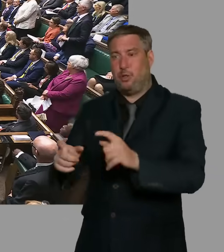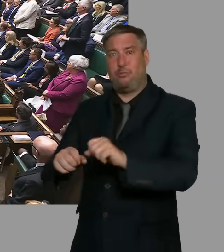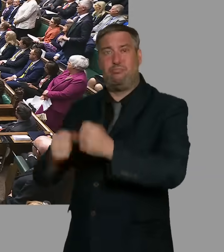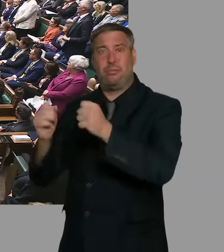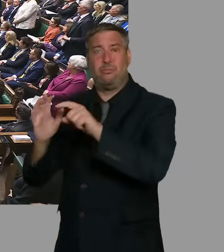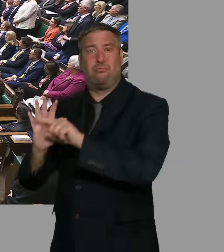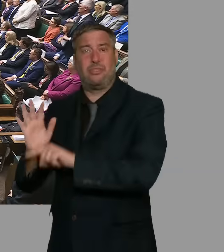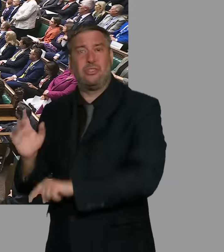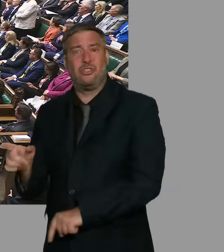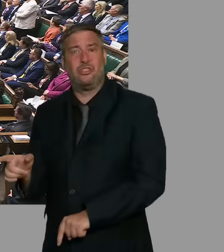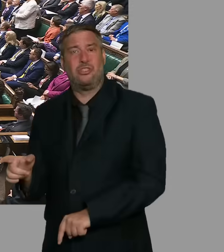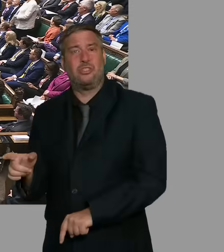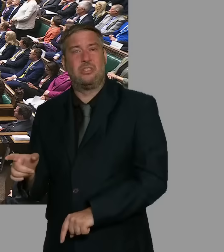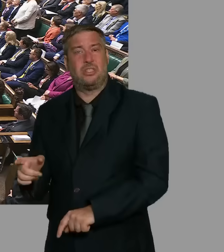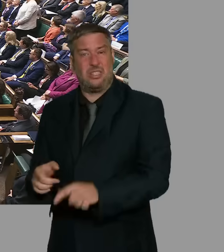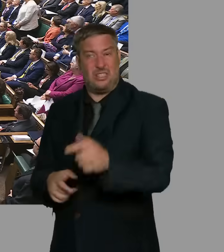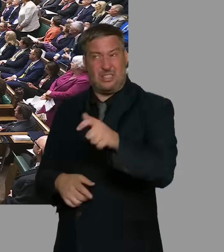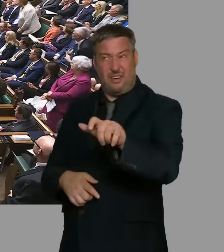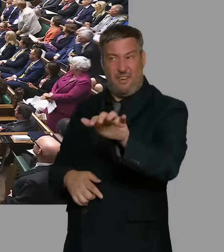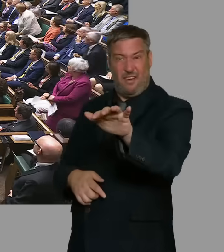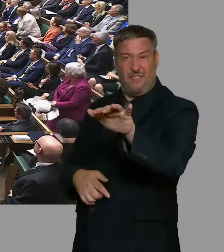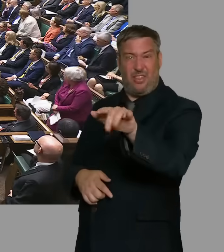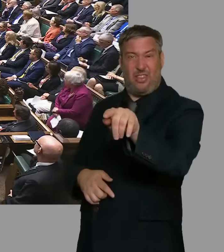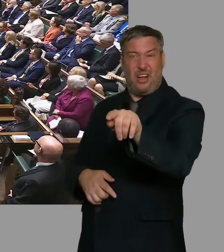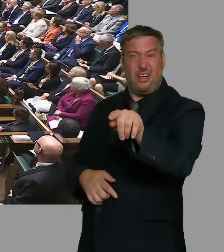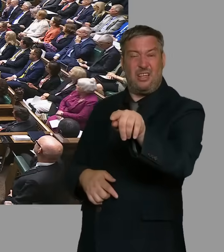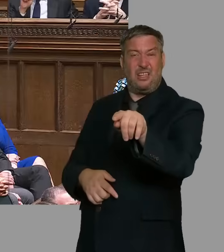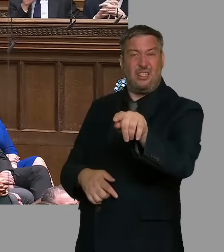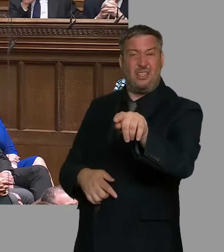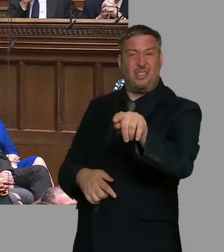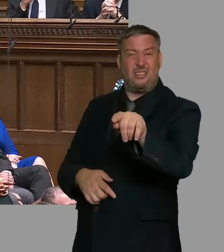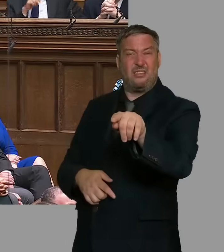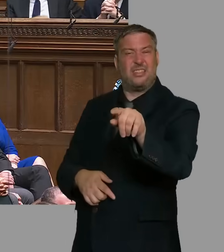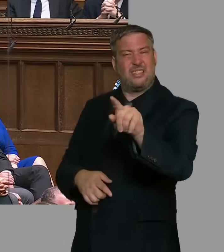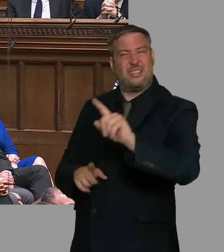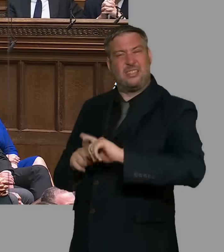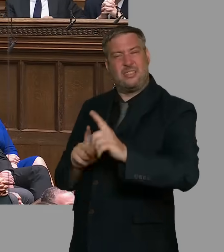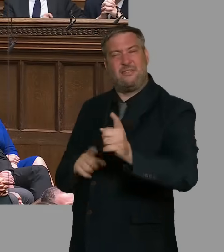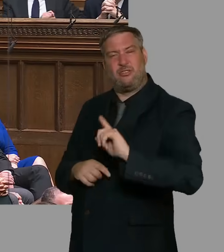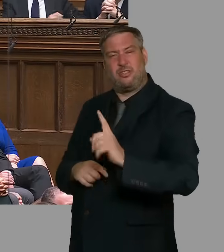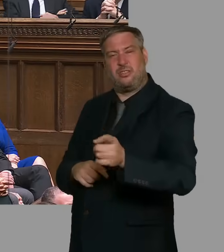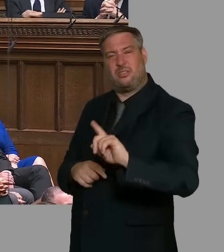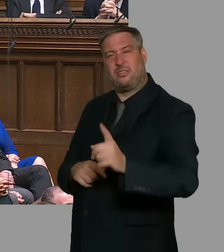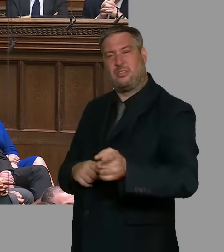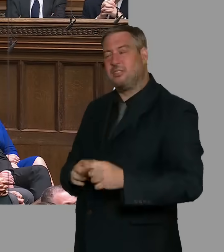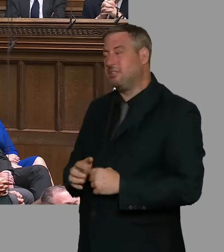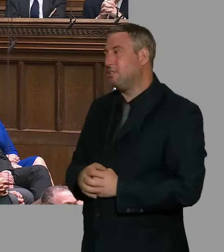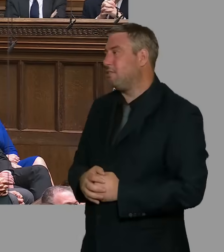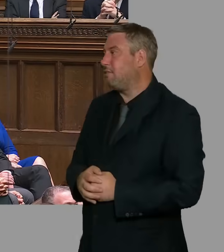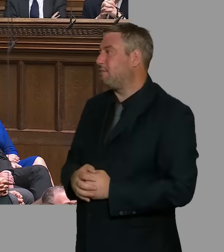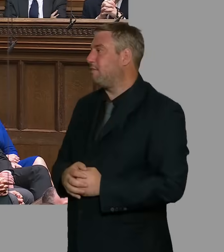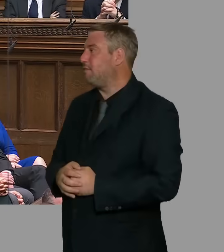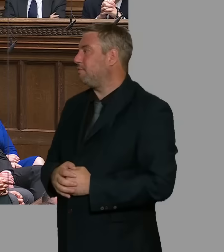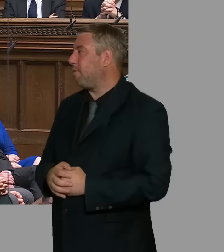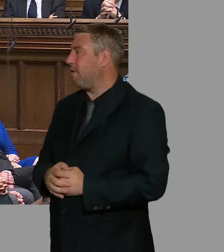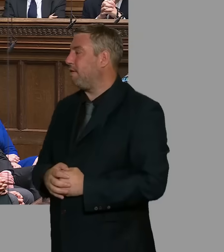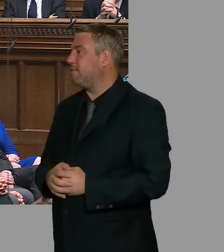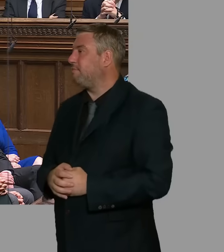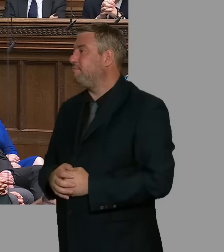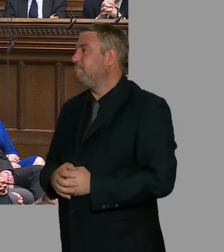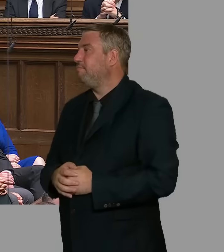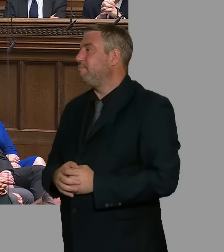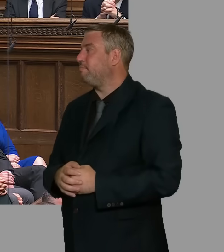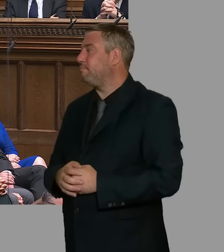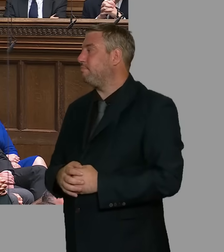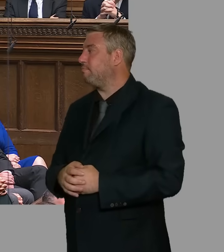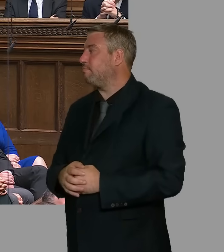Thank you, Mr Speaker. After almost 2 decades of the SNP and 14 years of the Tories,